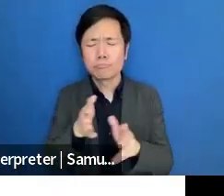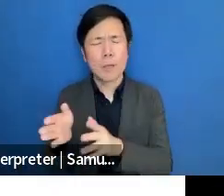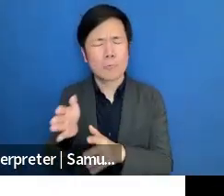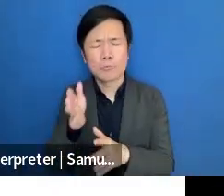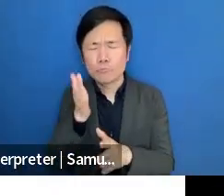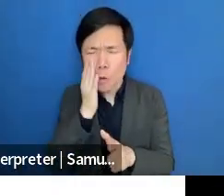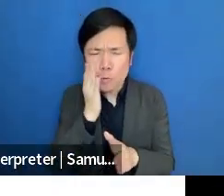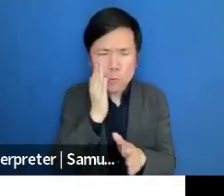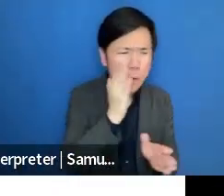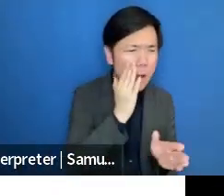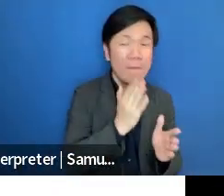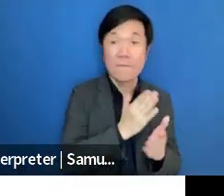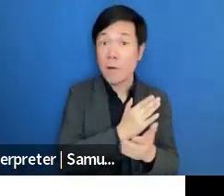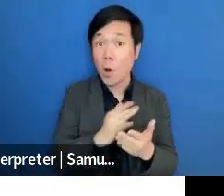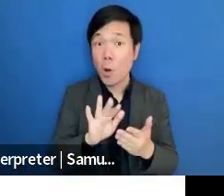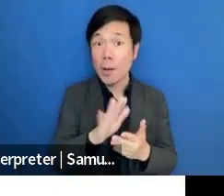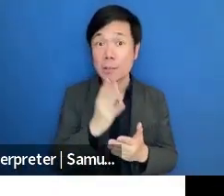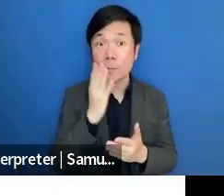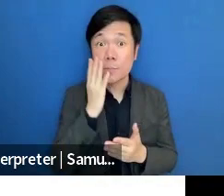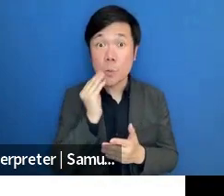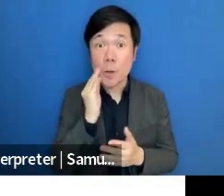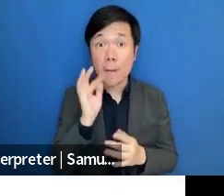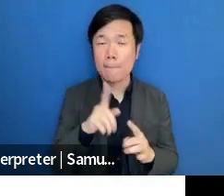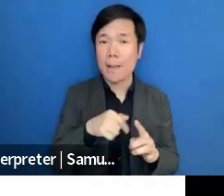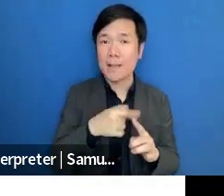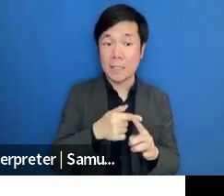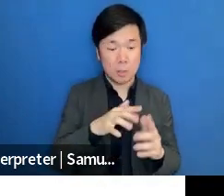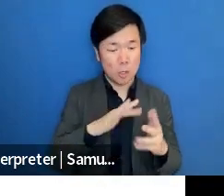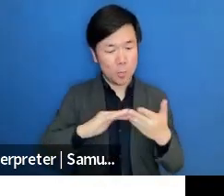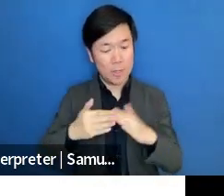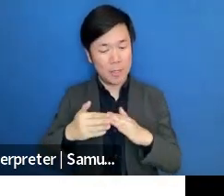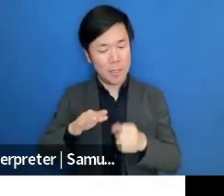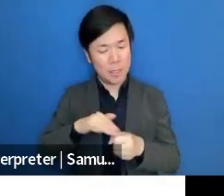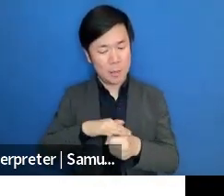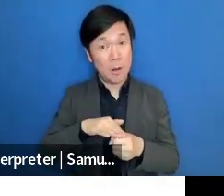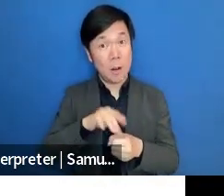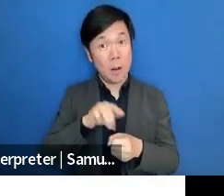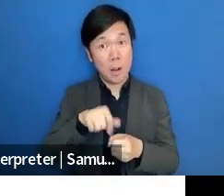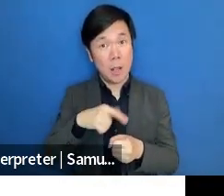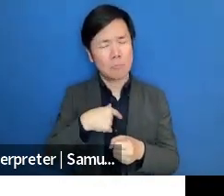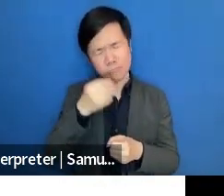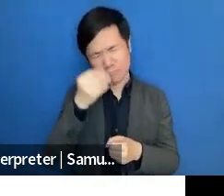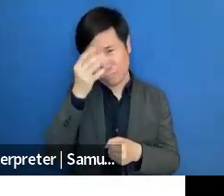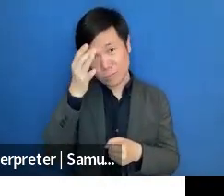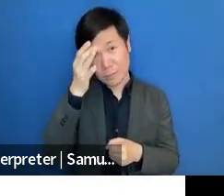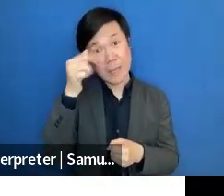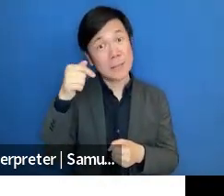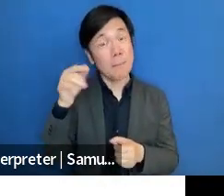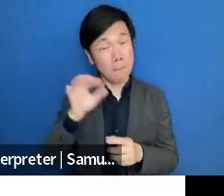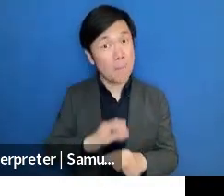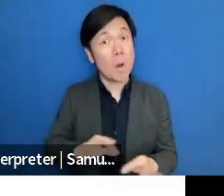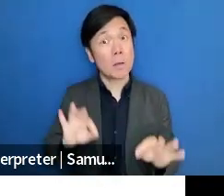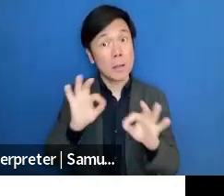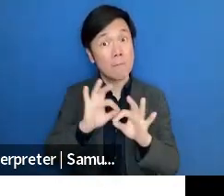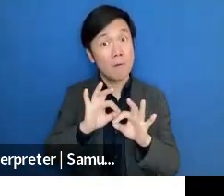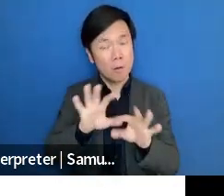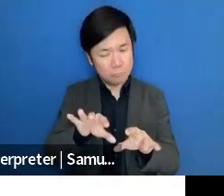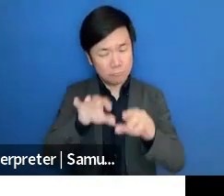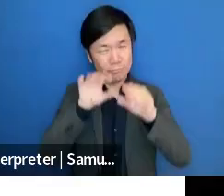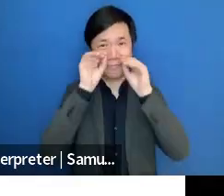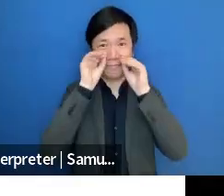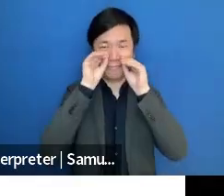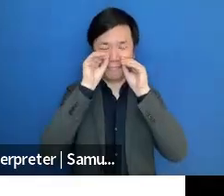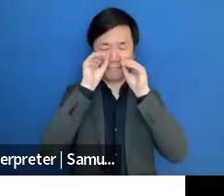community knowledge, lived experience, and local practices provide equally valid insights into change. Together,